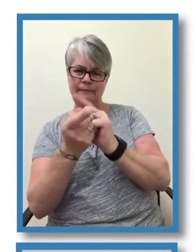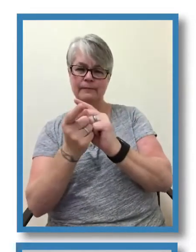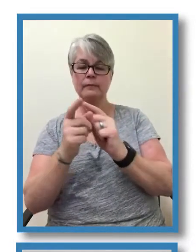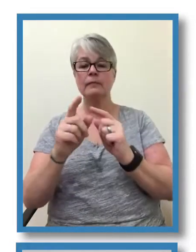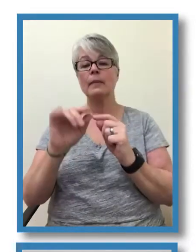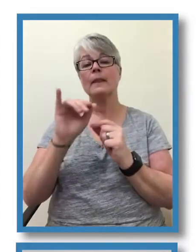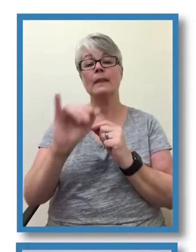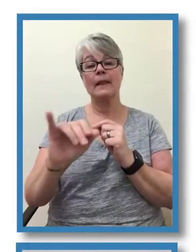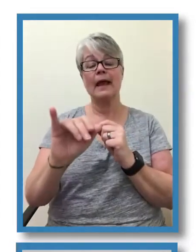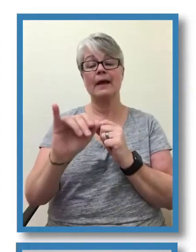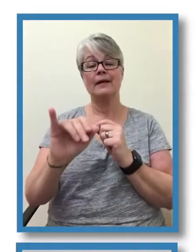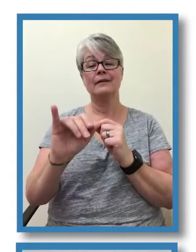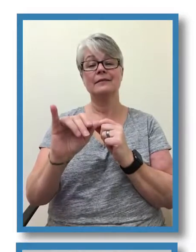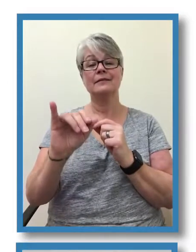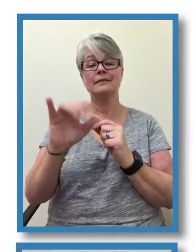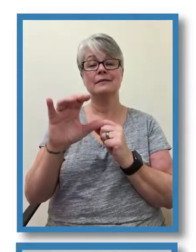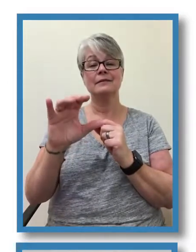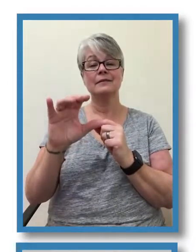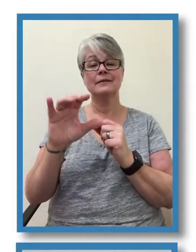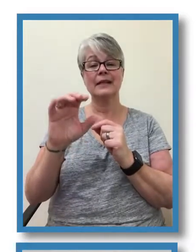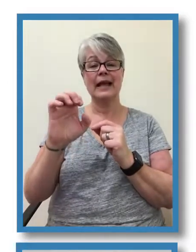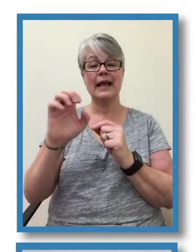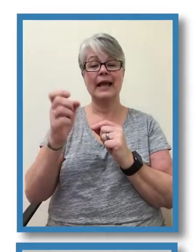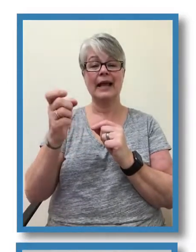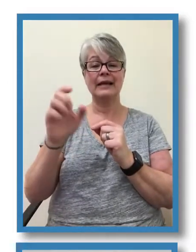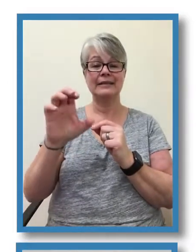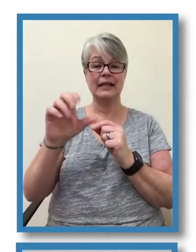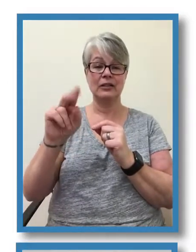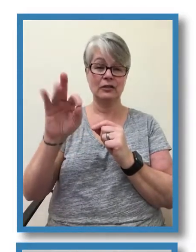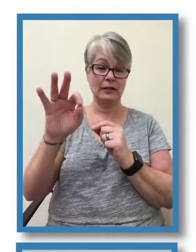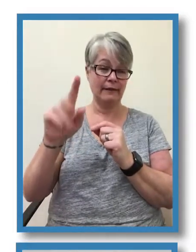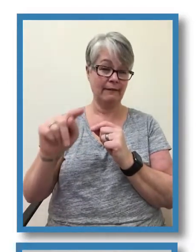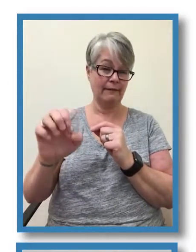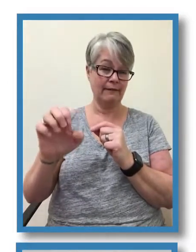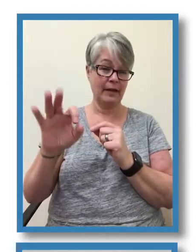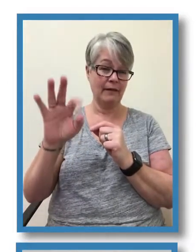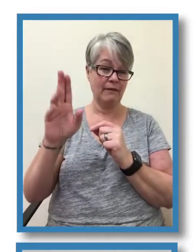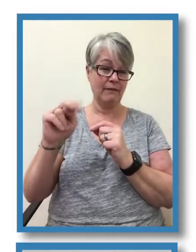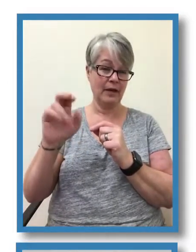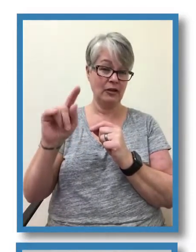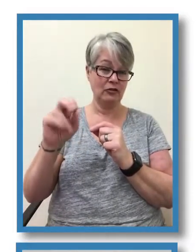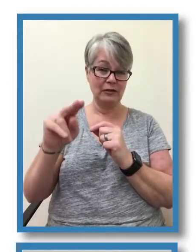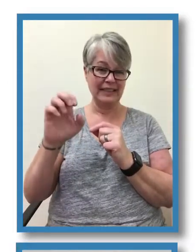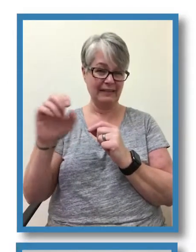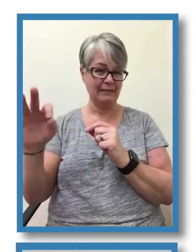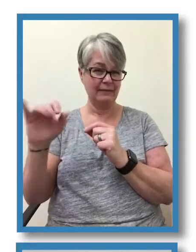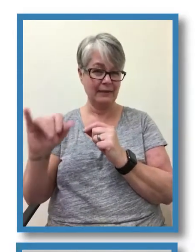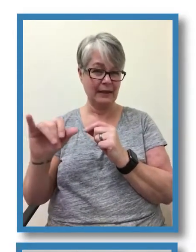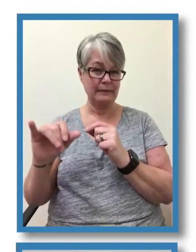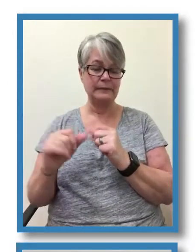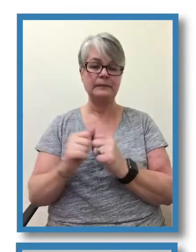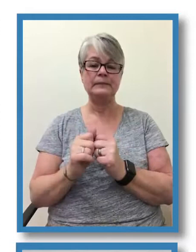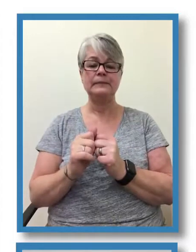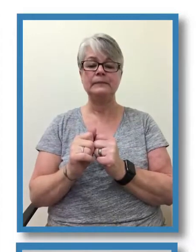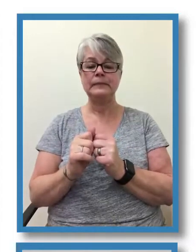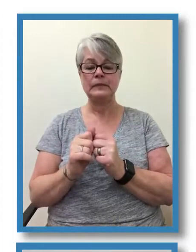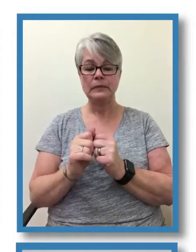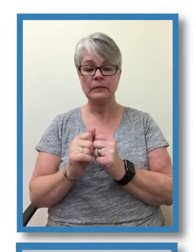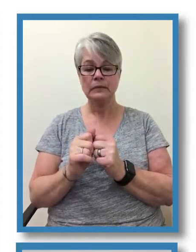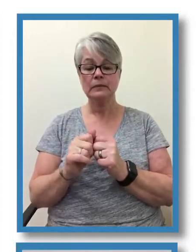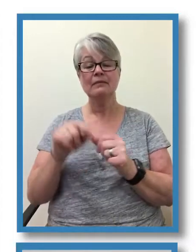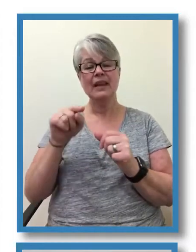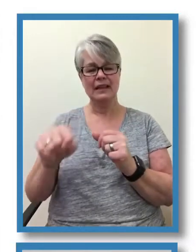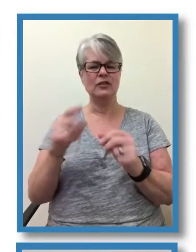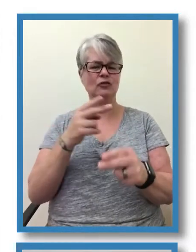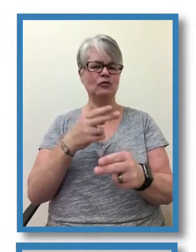is a more exacting task, and it's a time task, and we look to see whether or not there are errors done to know whether or not someone might be able to drive. And then